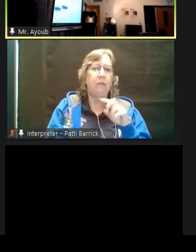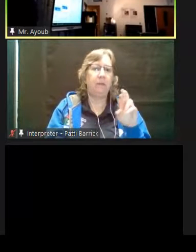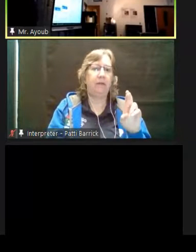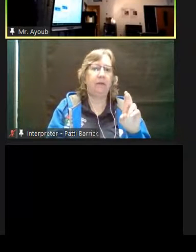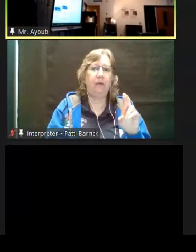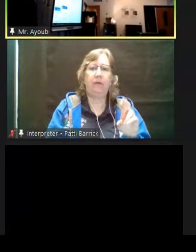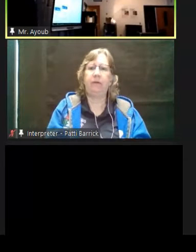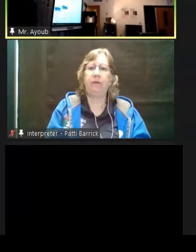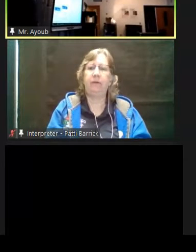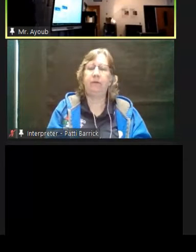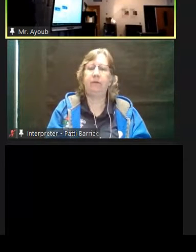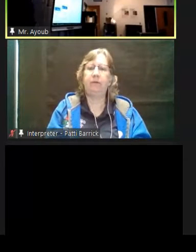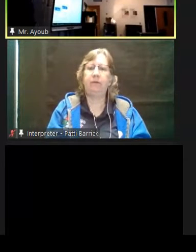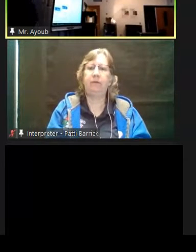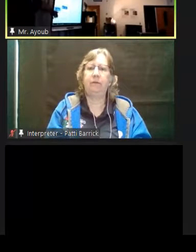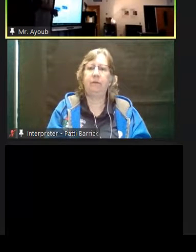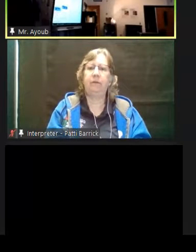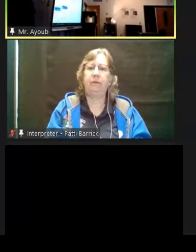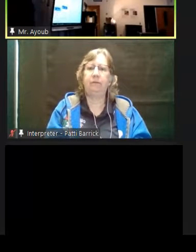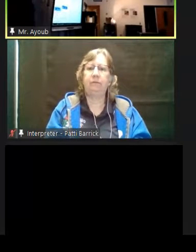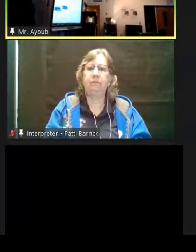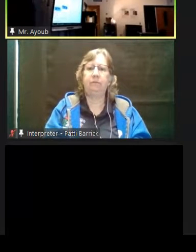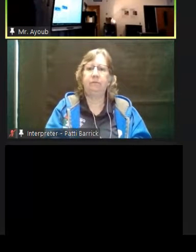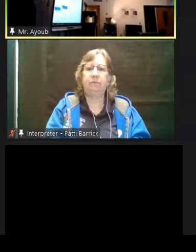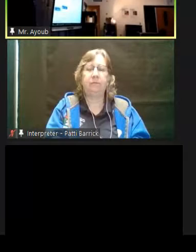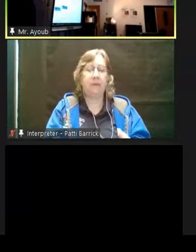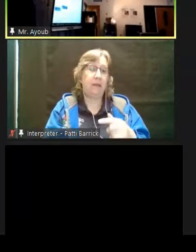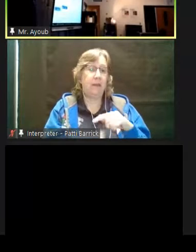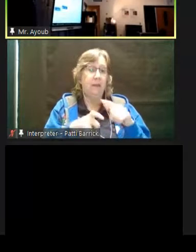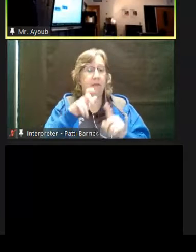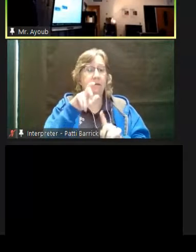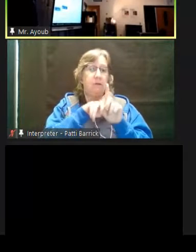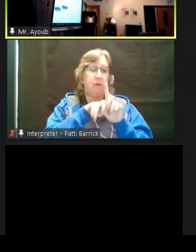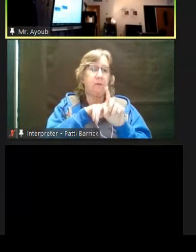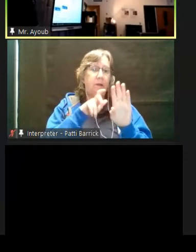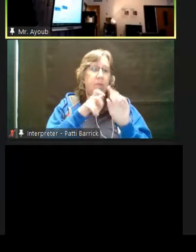Mac. So if I hit refresh, you notice the change.